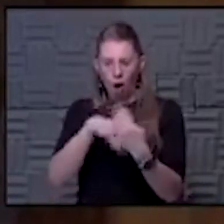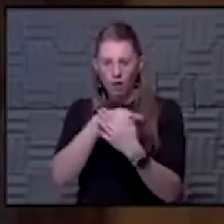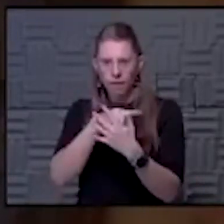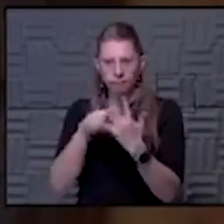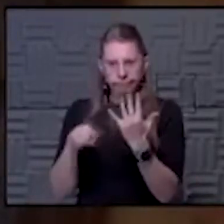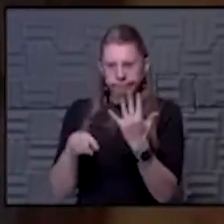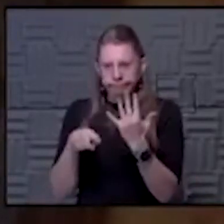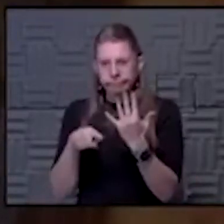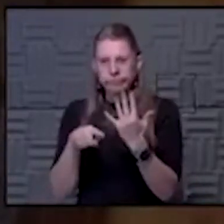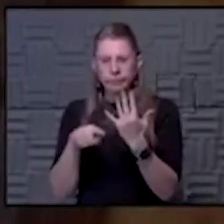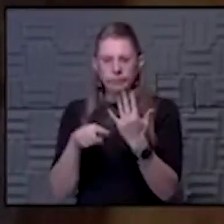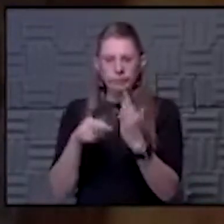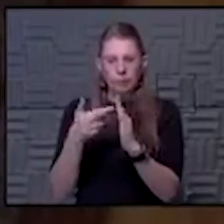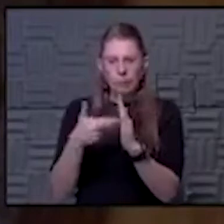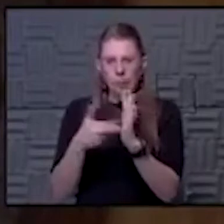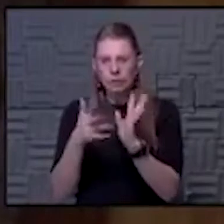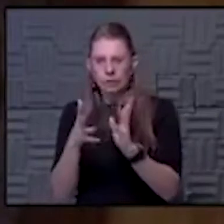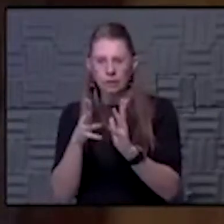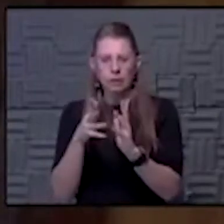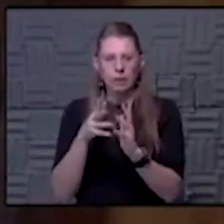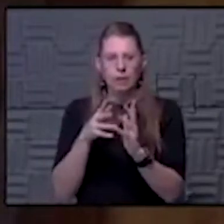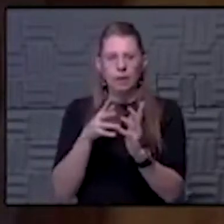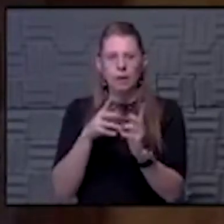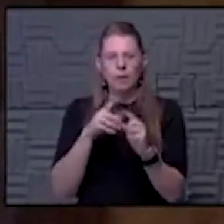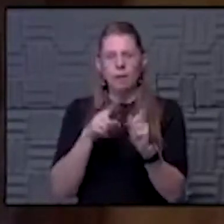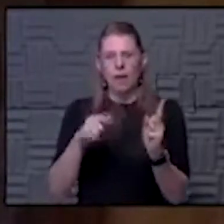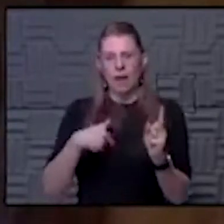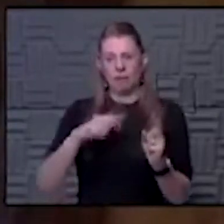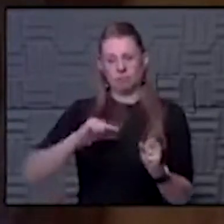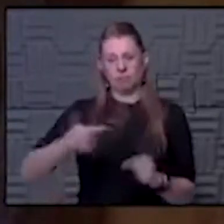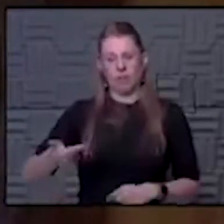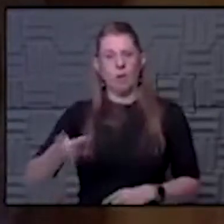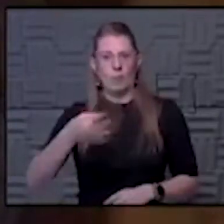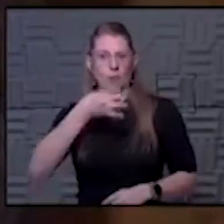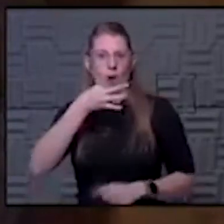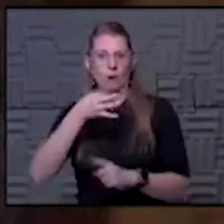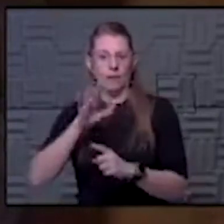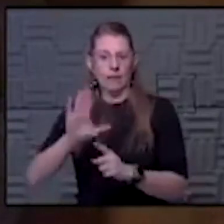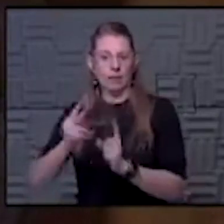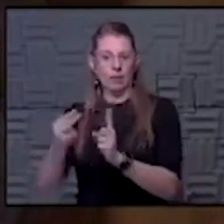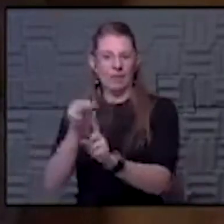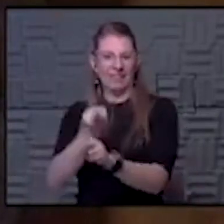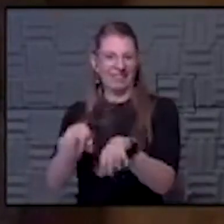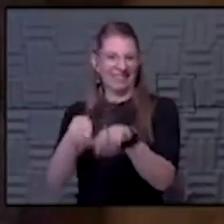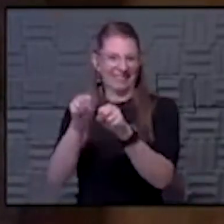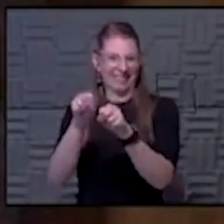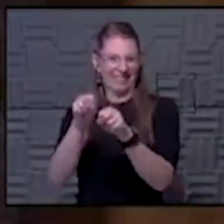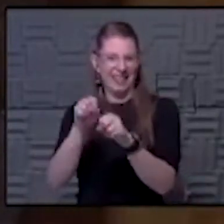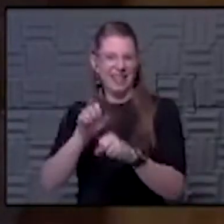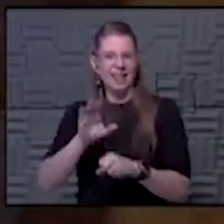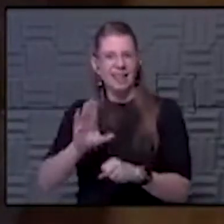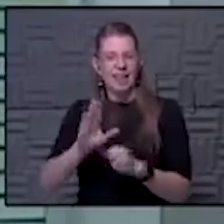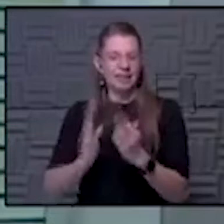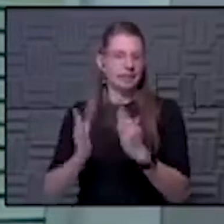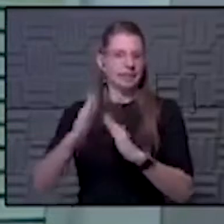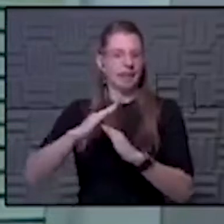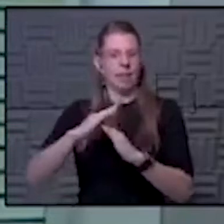challenge. But I'm going to turn it over to a pro who can tell you from his perspective what he sees as the largest